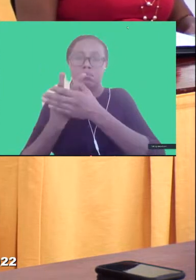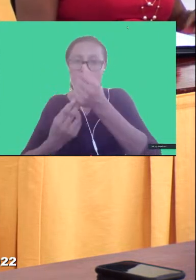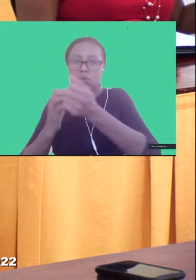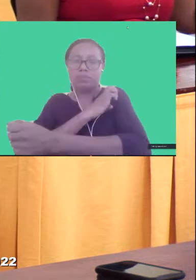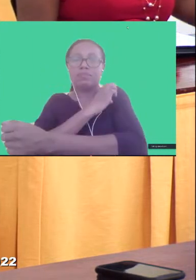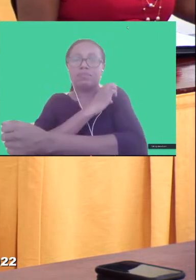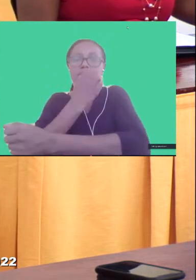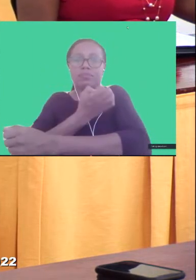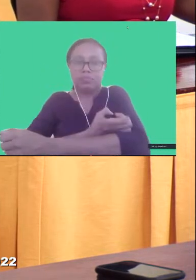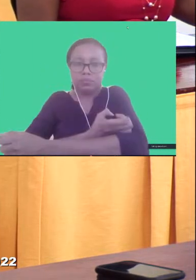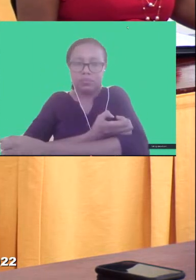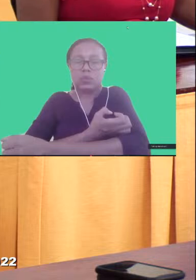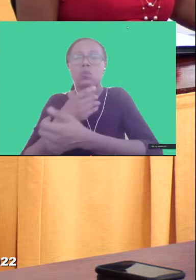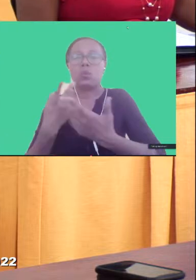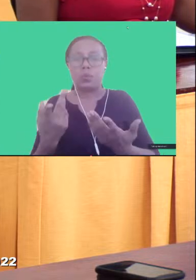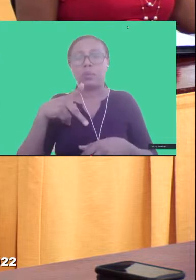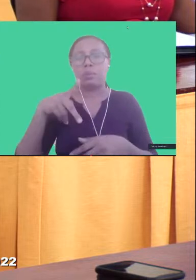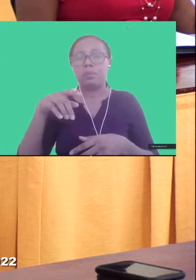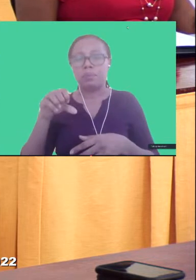invite Mr. Jamar White